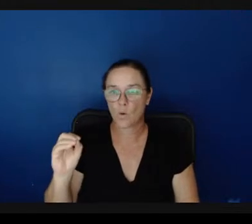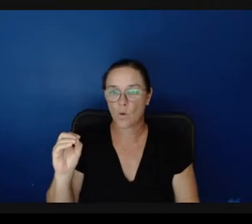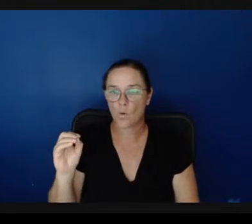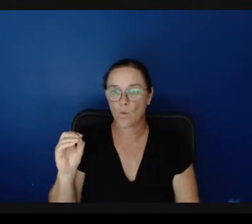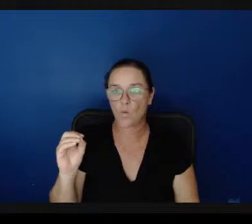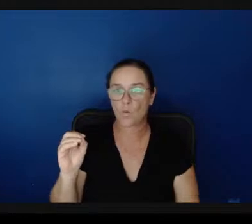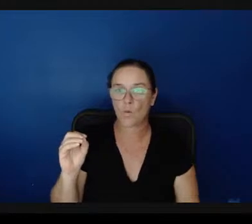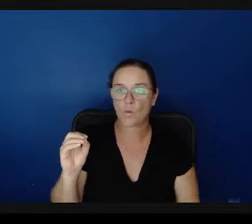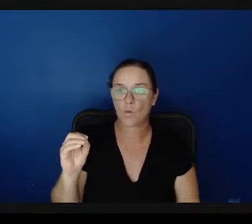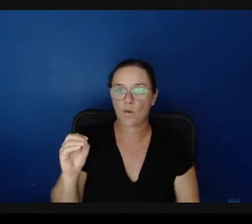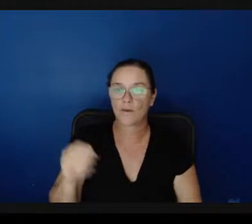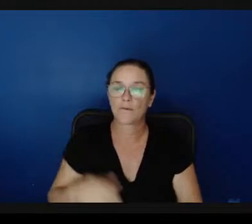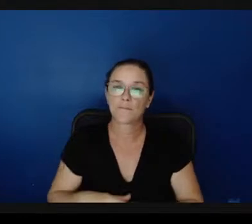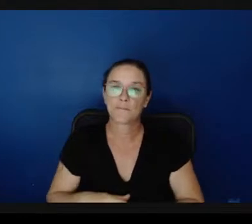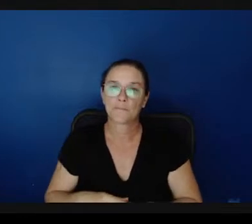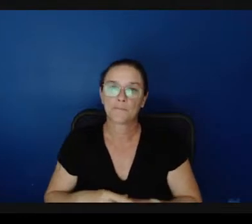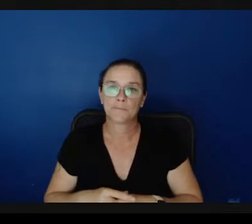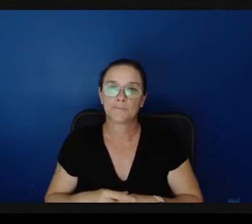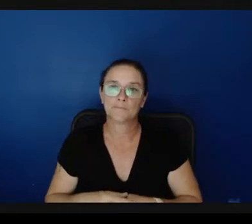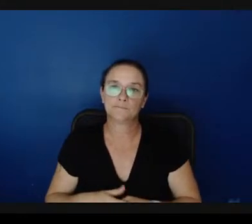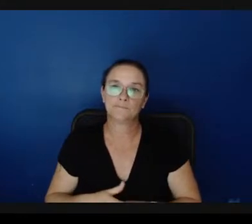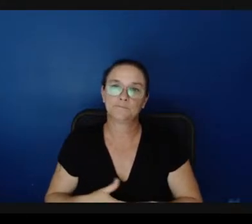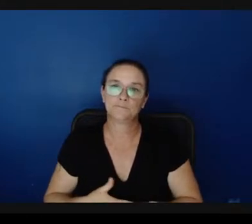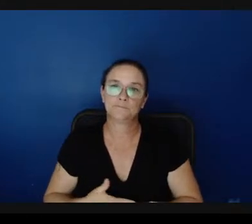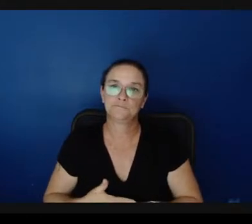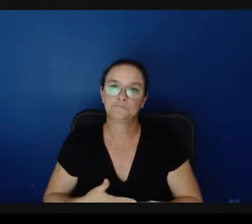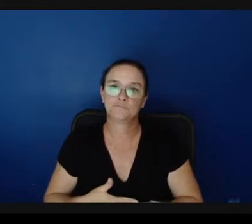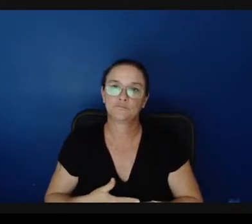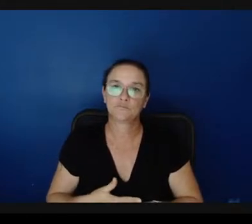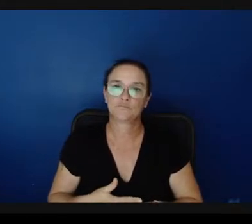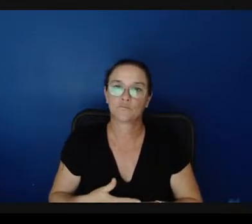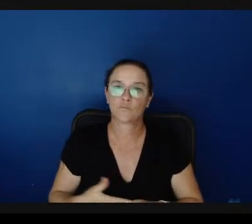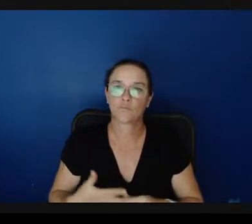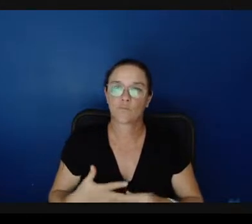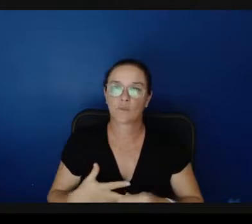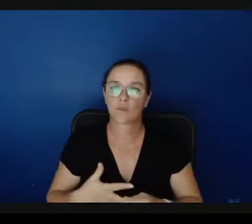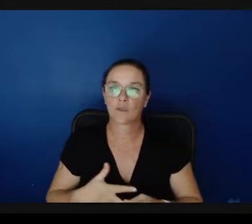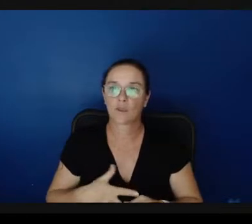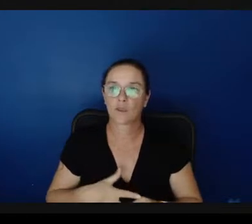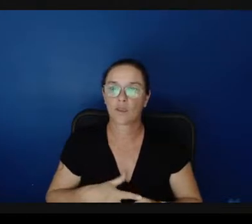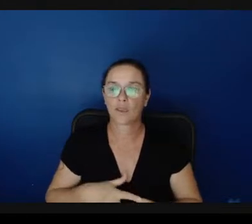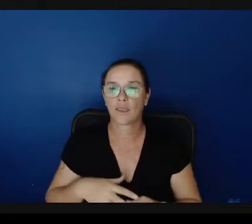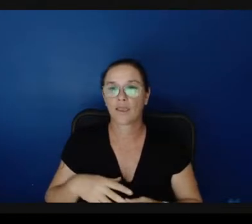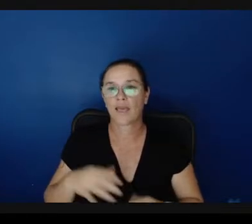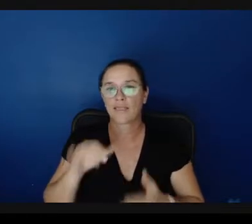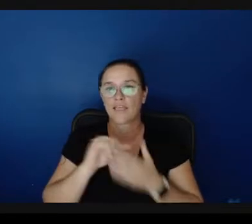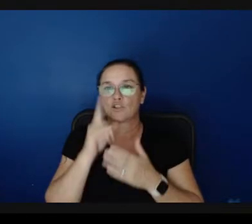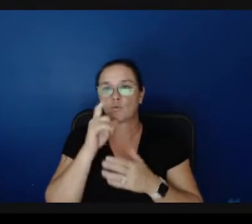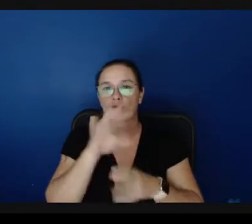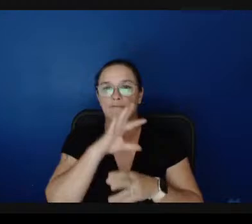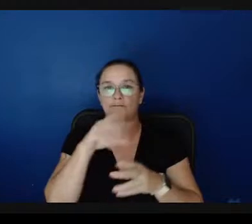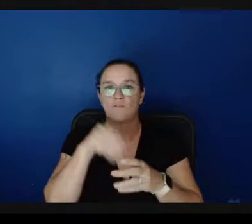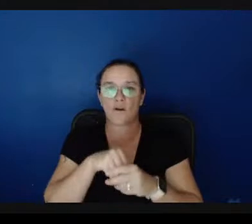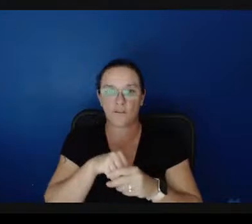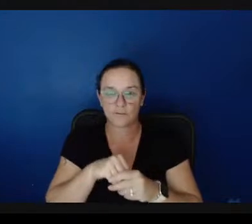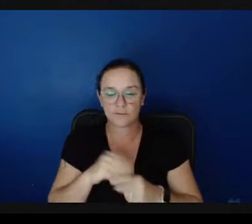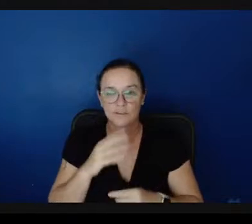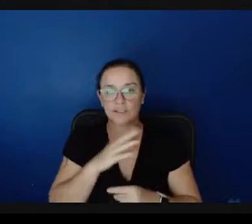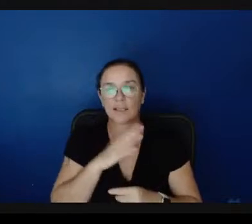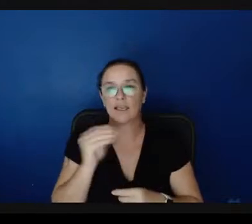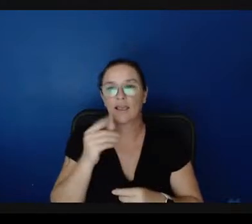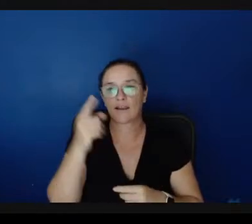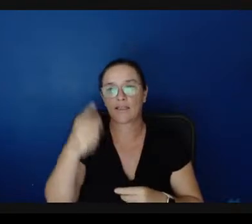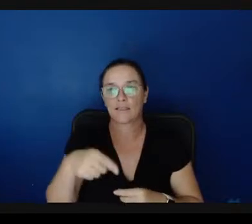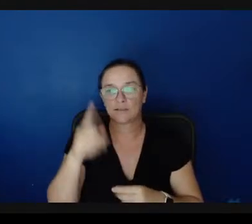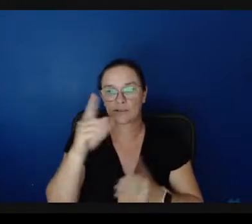Carnegie Institute there. And that's who's in on this and what they are. This is the paper